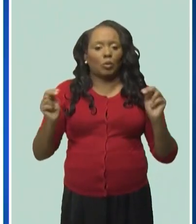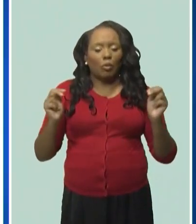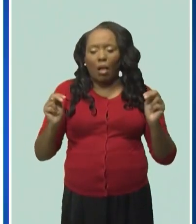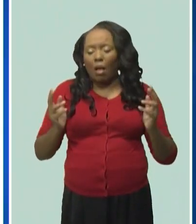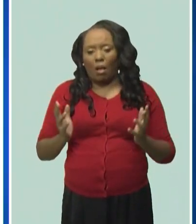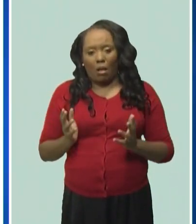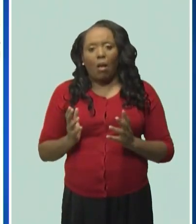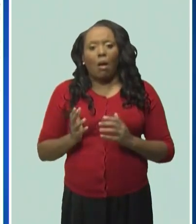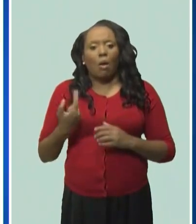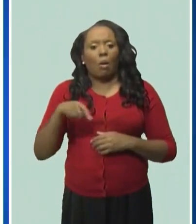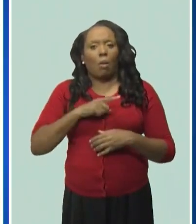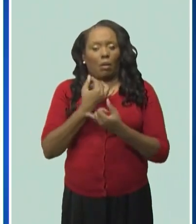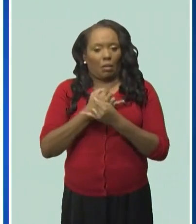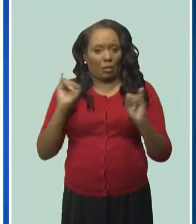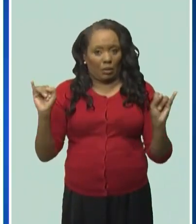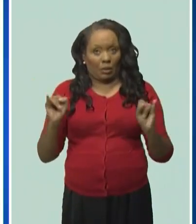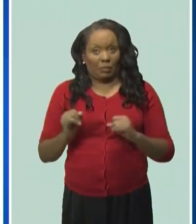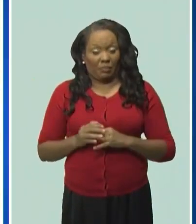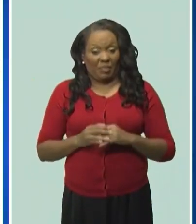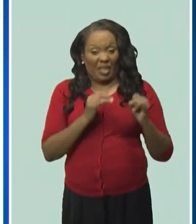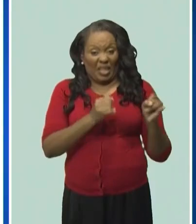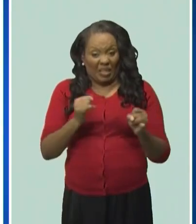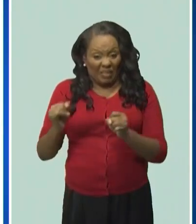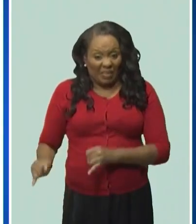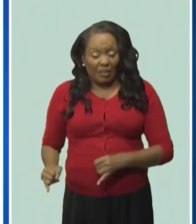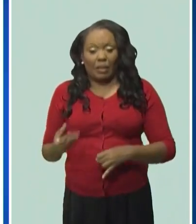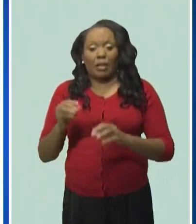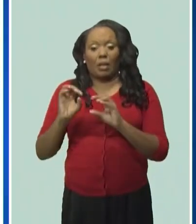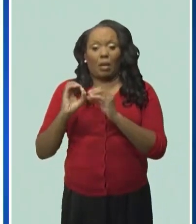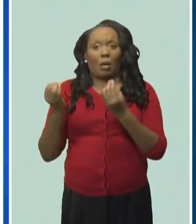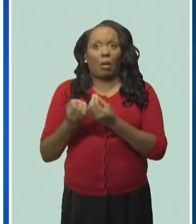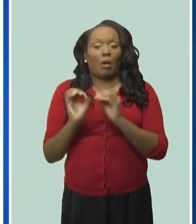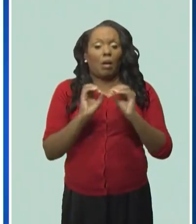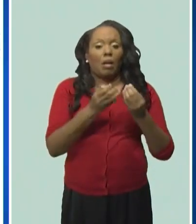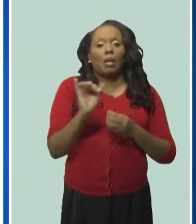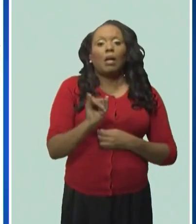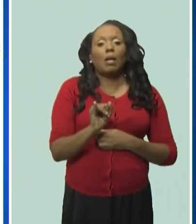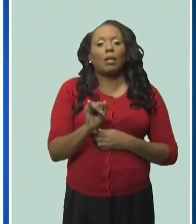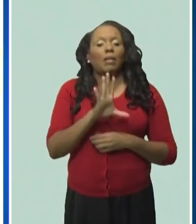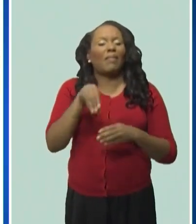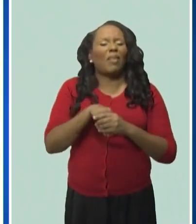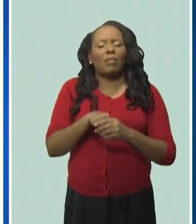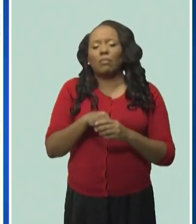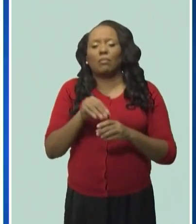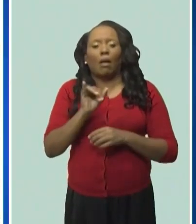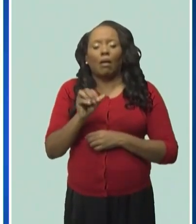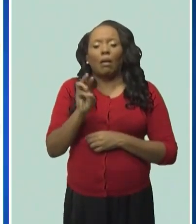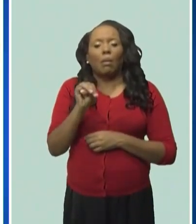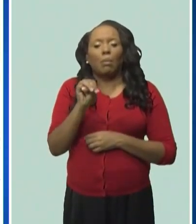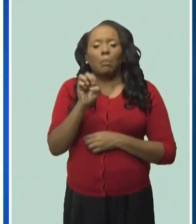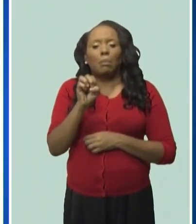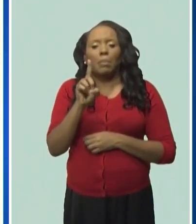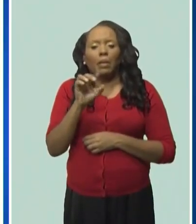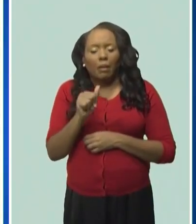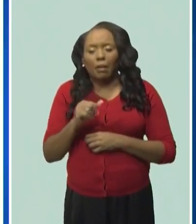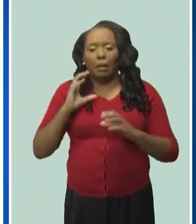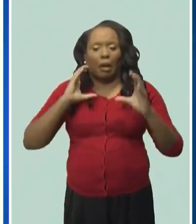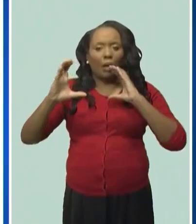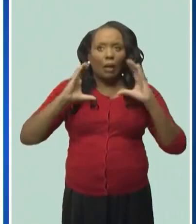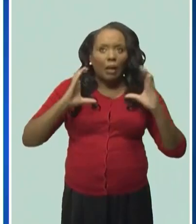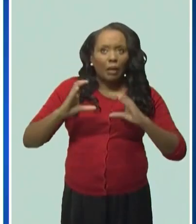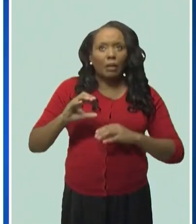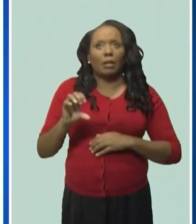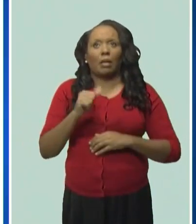convener. Individuals and organizations in fields such as media, telecommunications and industry, as well as